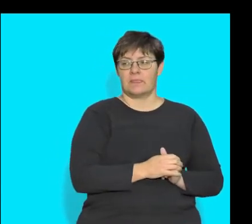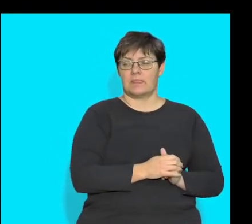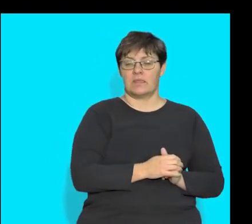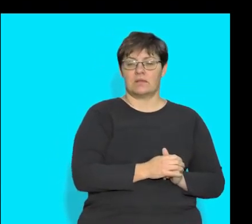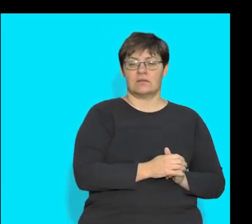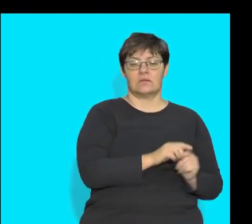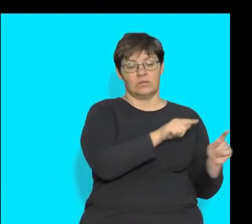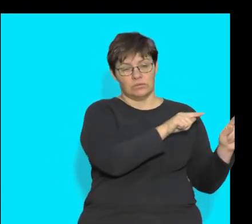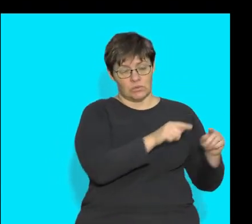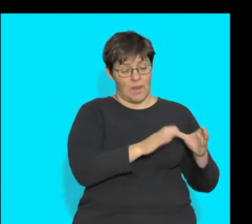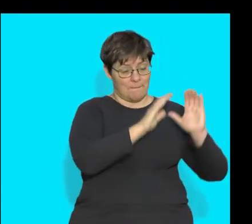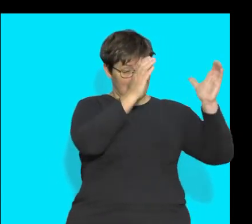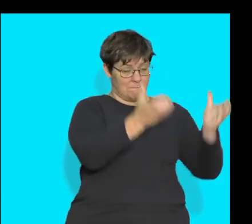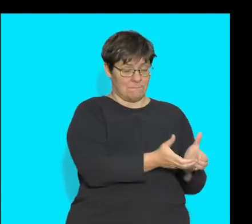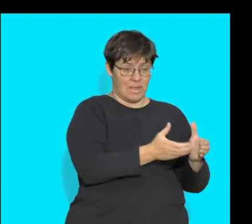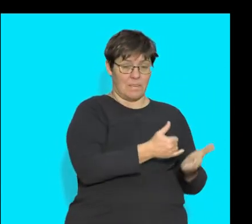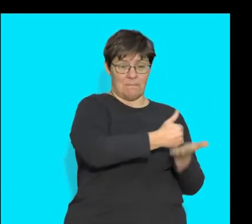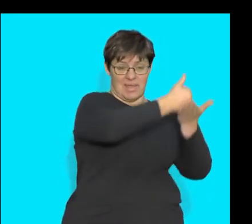in the beaker